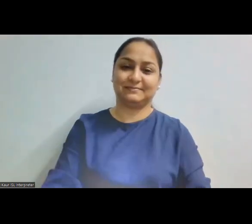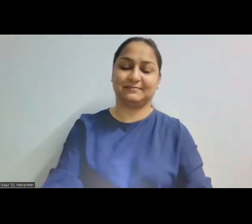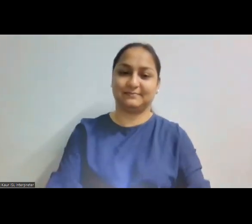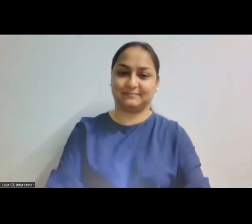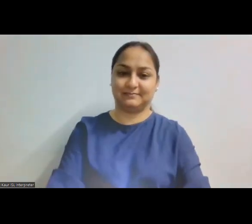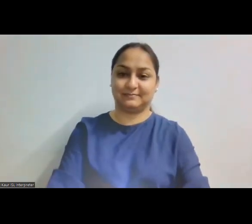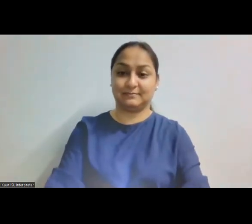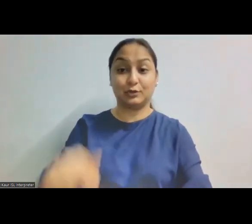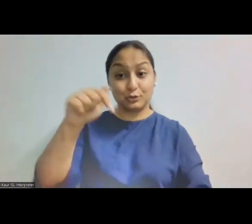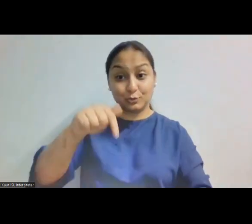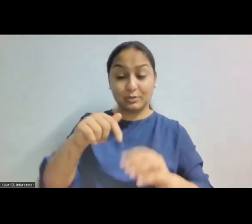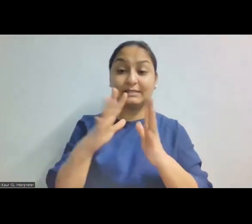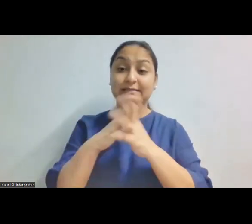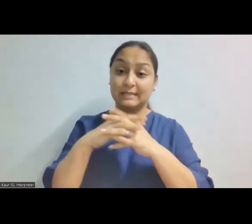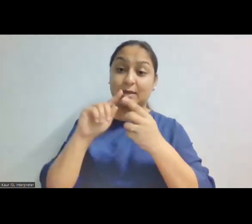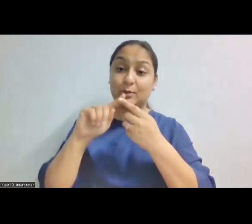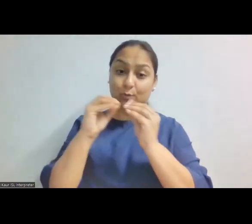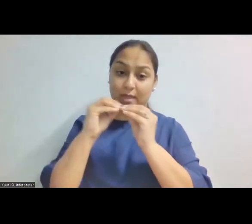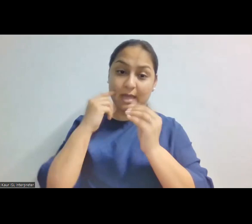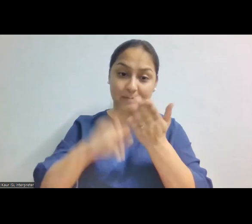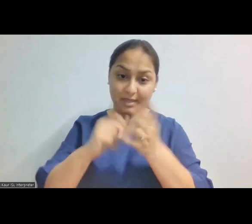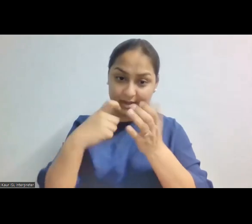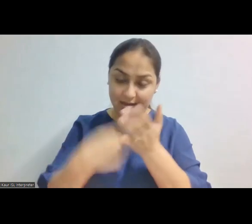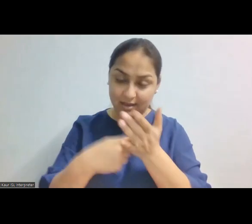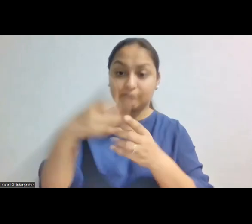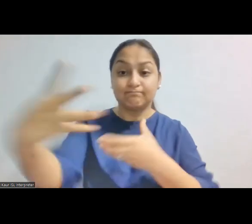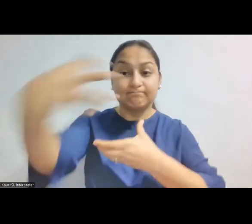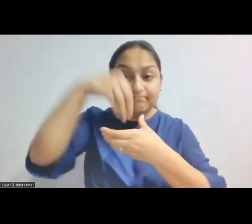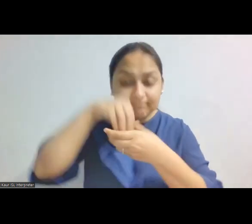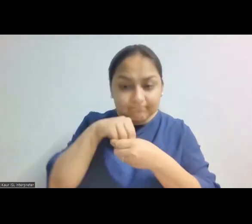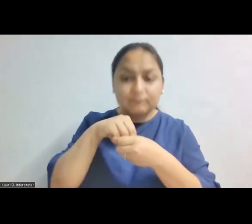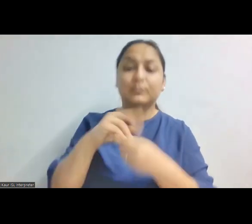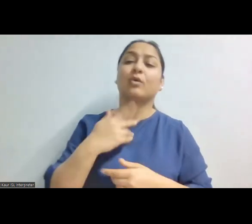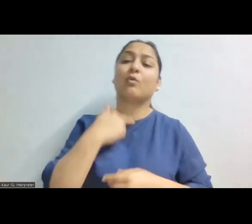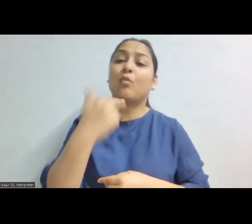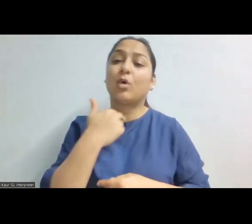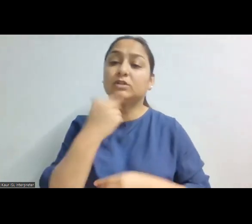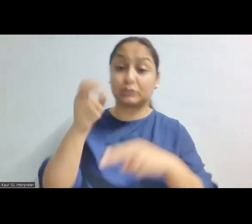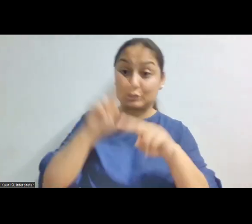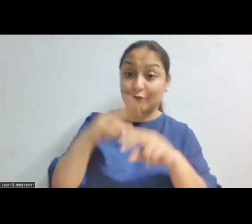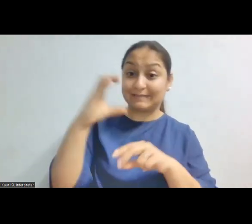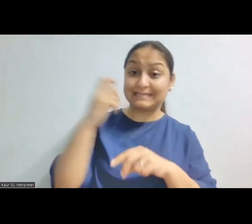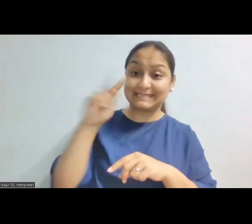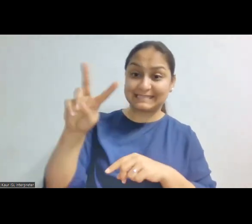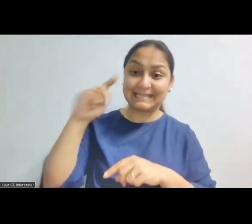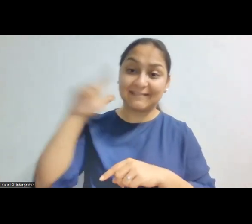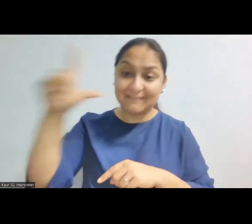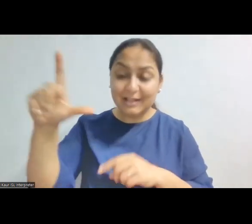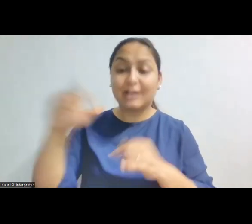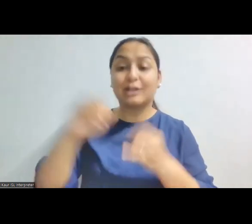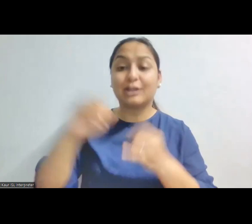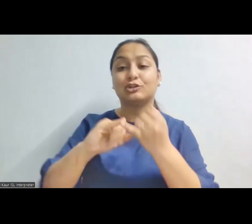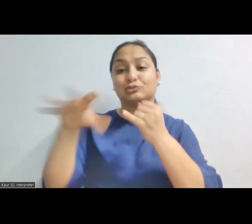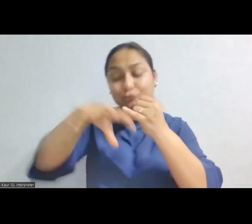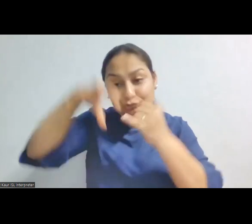Today's webinar aims to include voices of civil society organization and